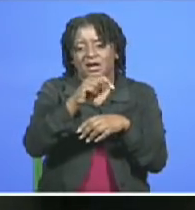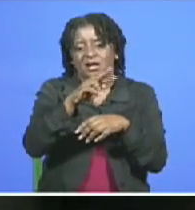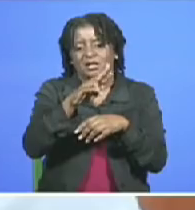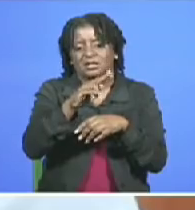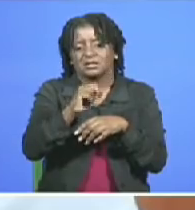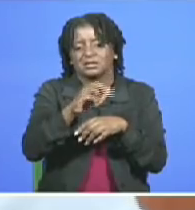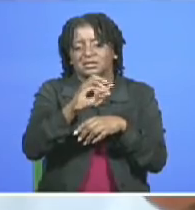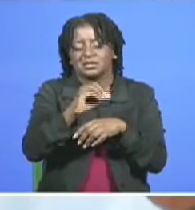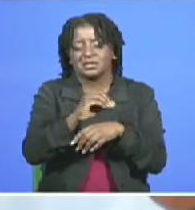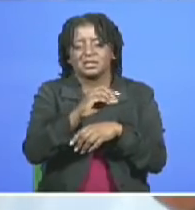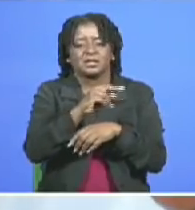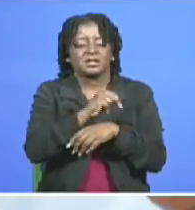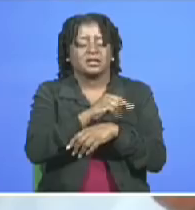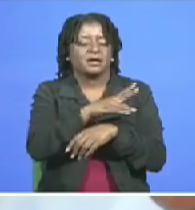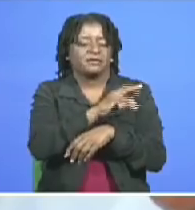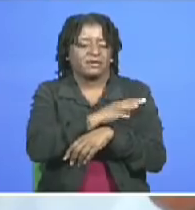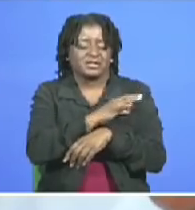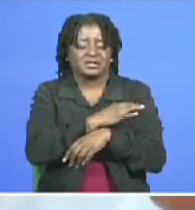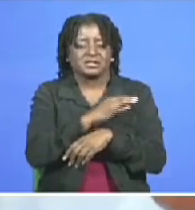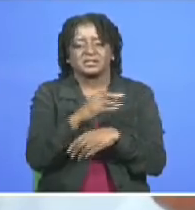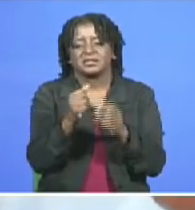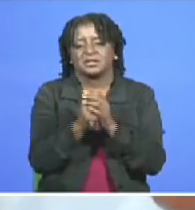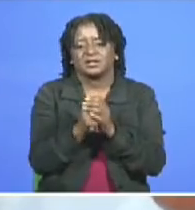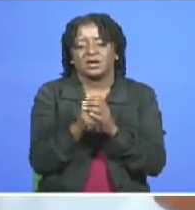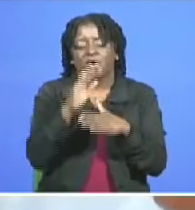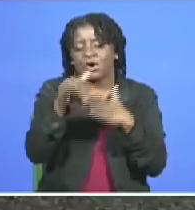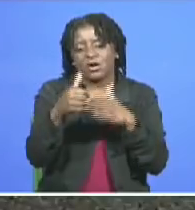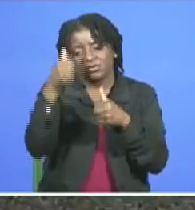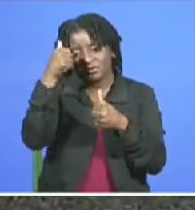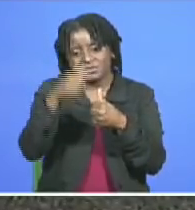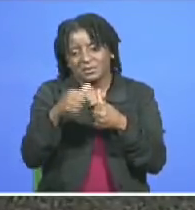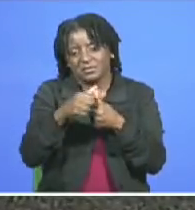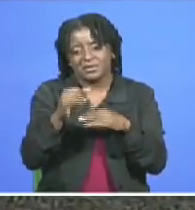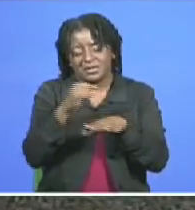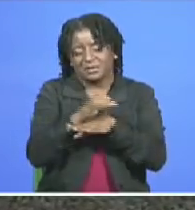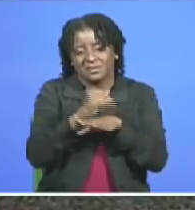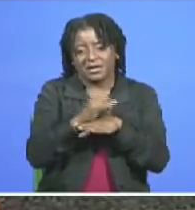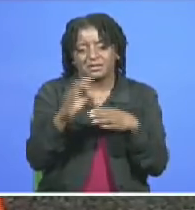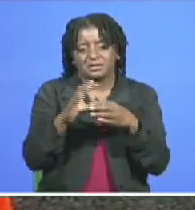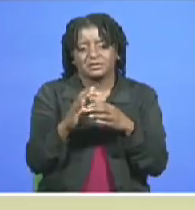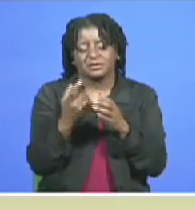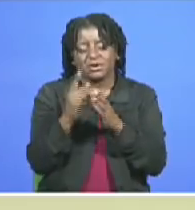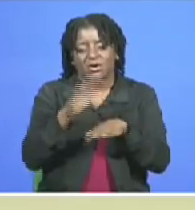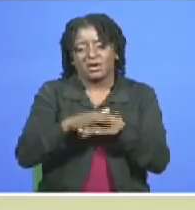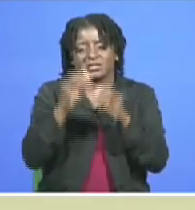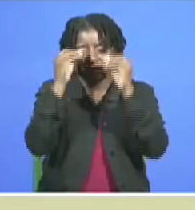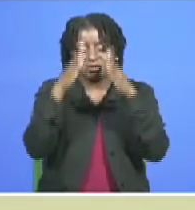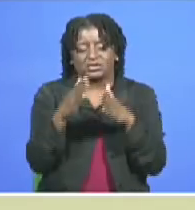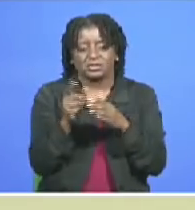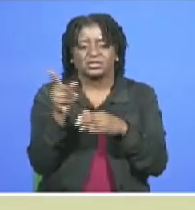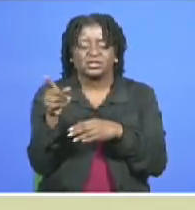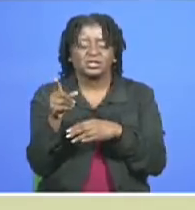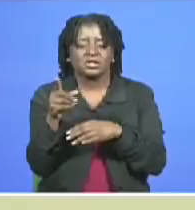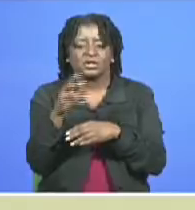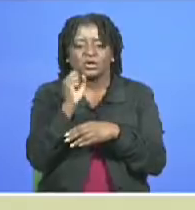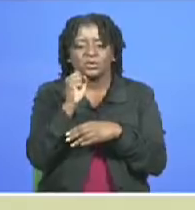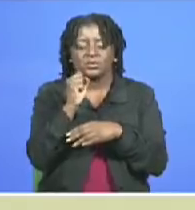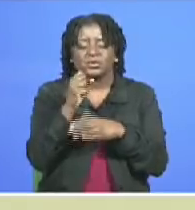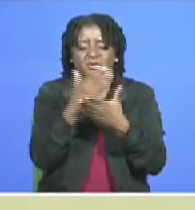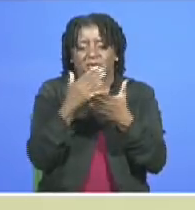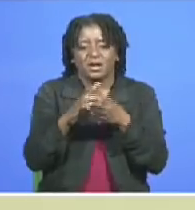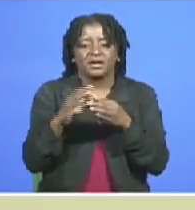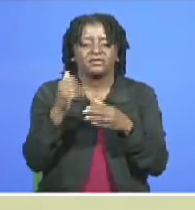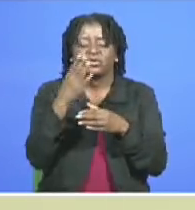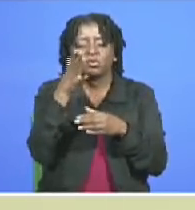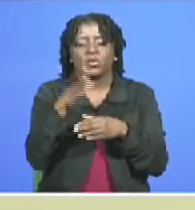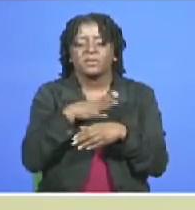to teachers and the country's trade union movement. You know, she's part of the women's suffrage movement. But at the end